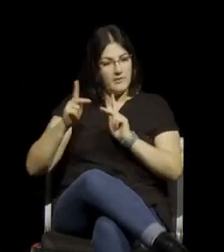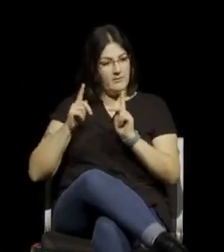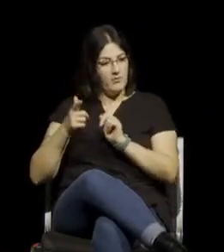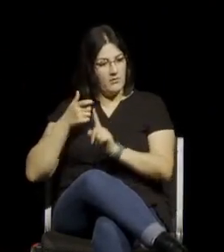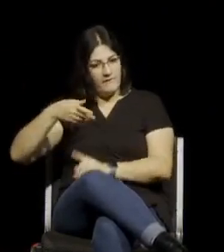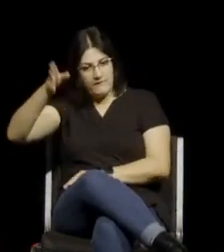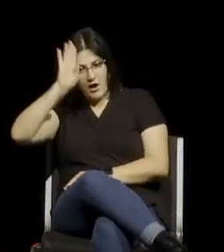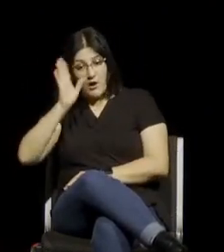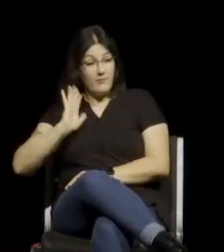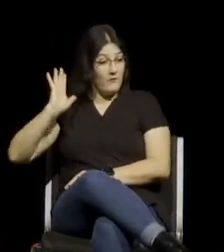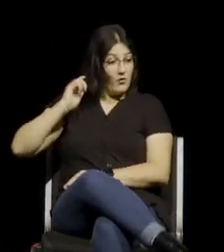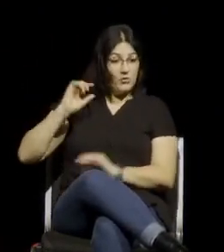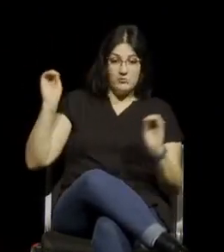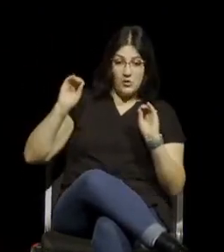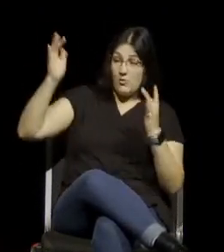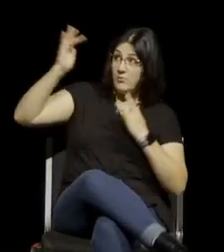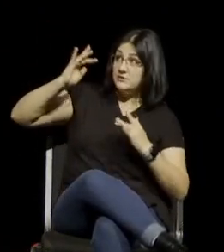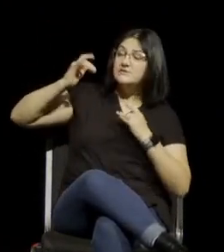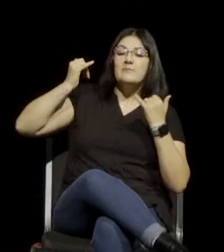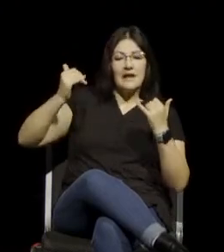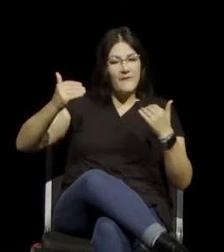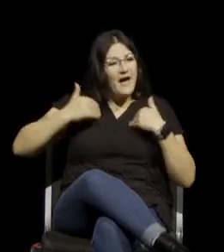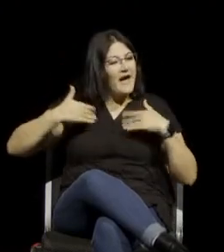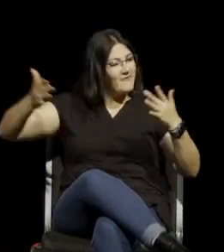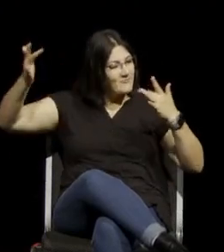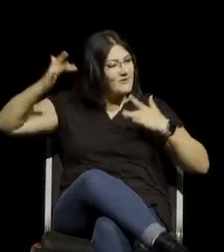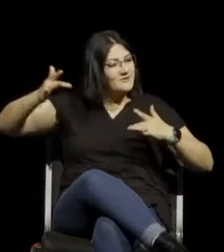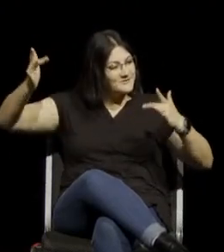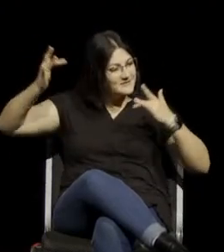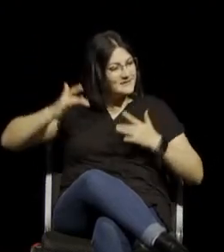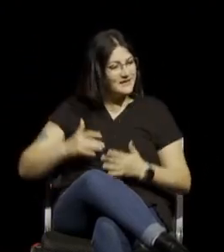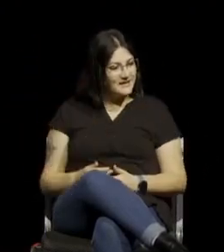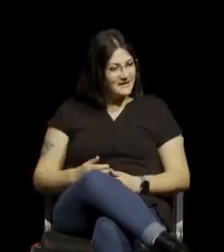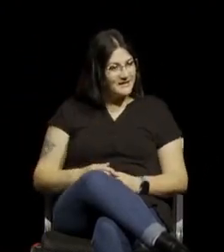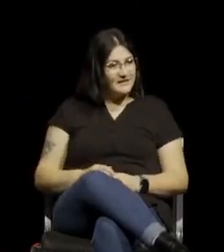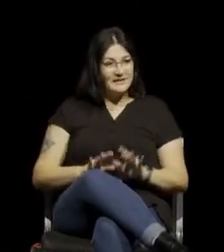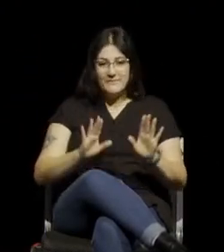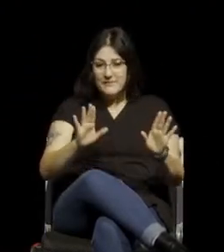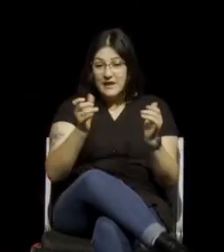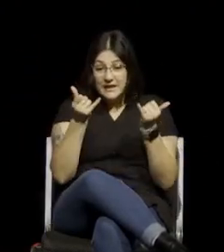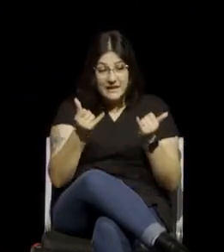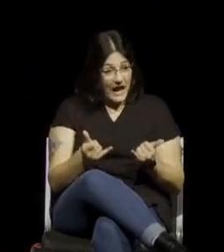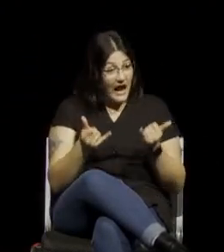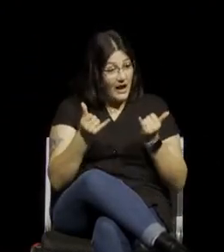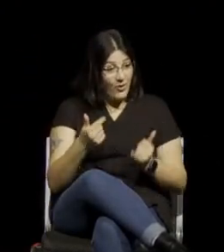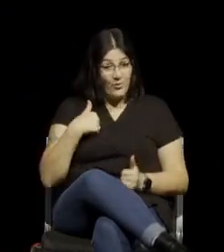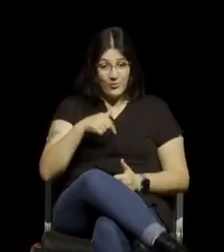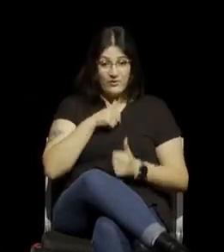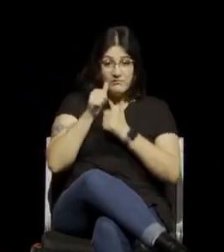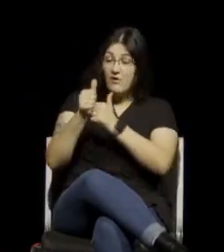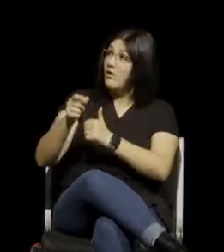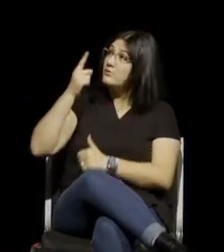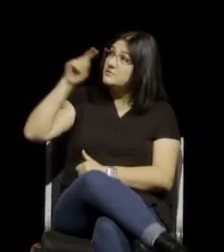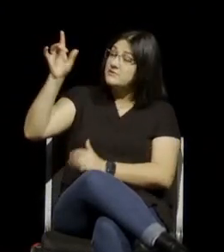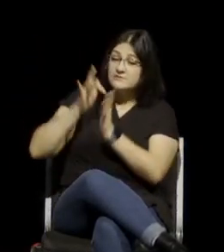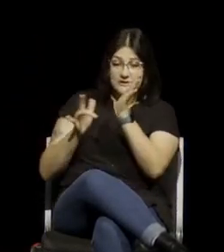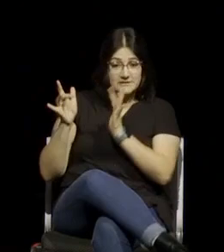received mercy, but now we have received mercy. You see, now, as followers of